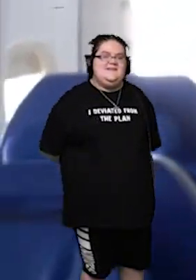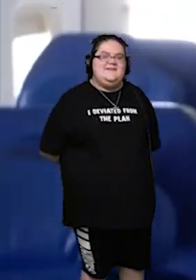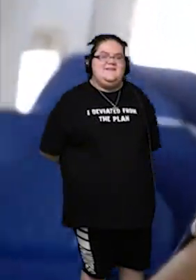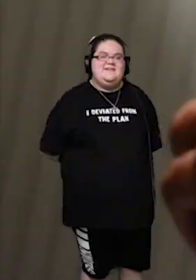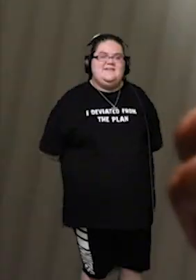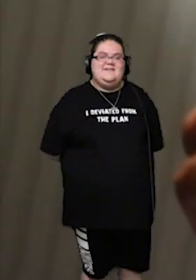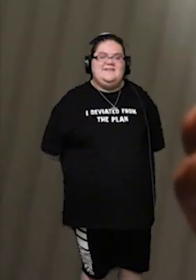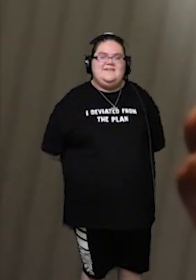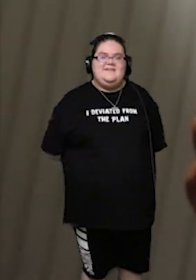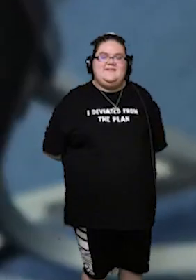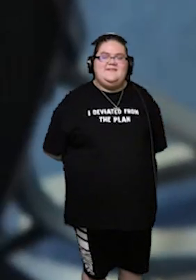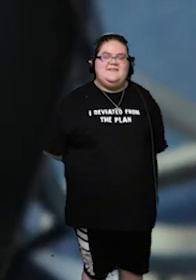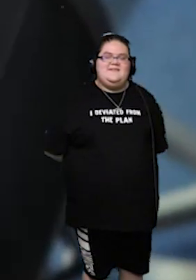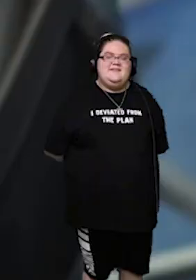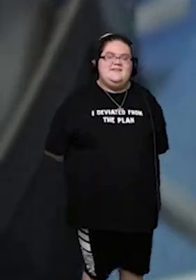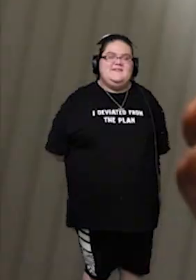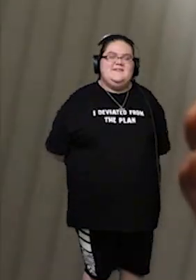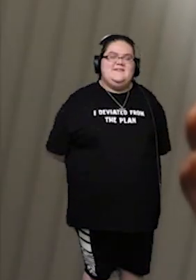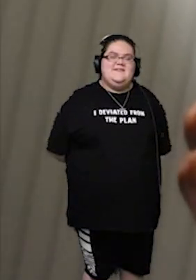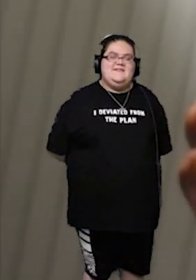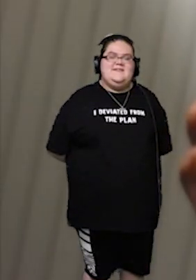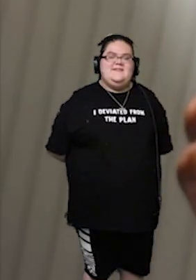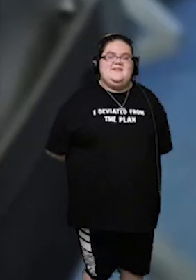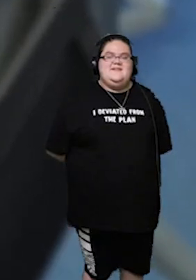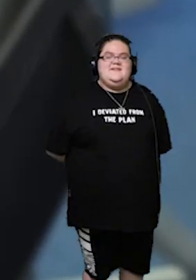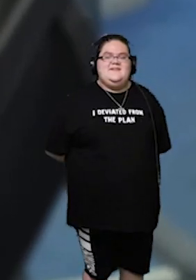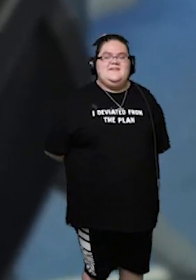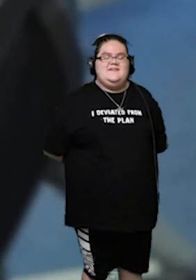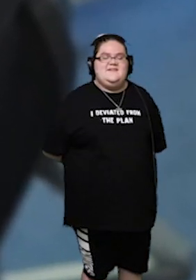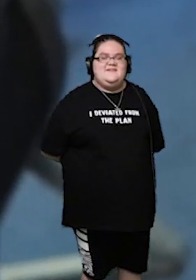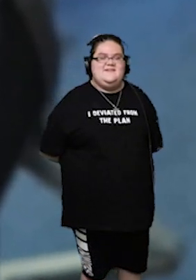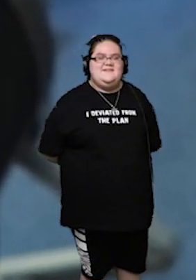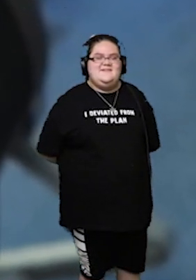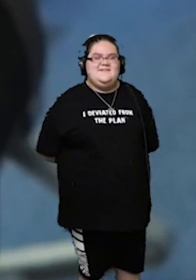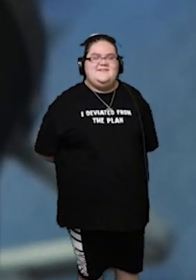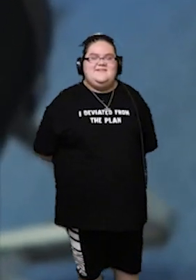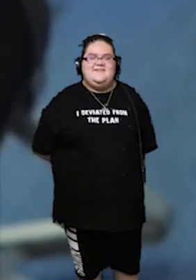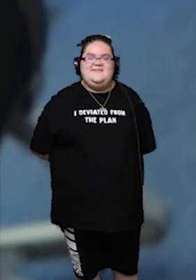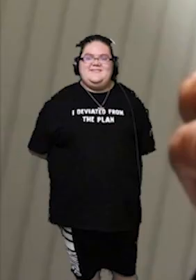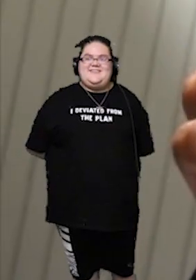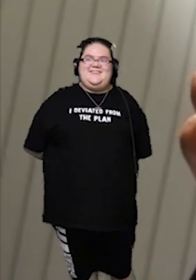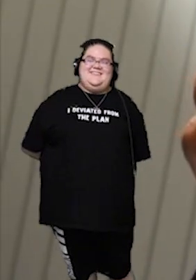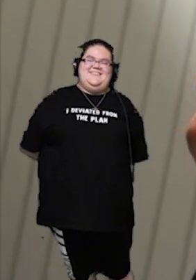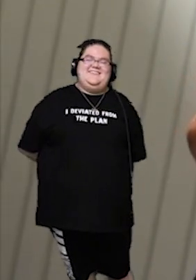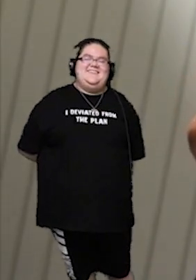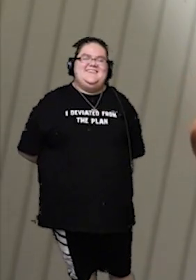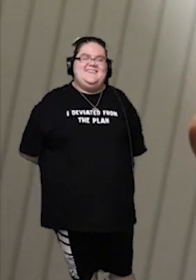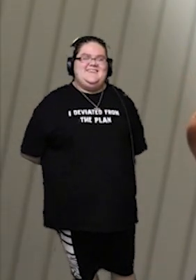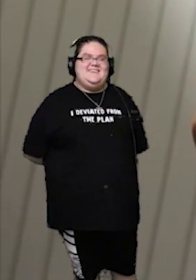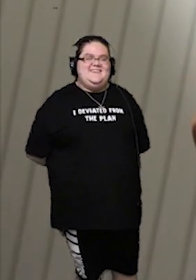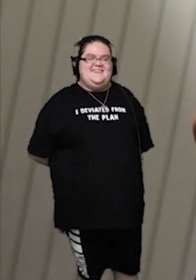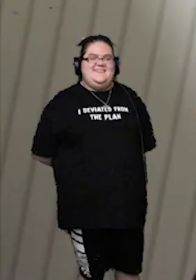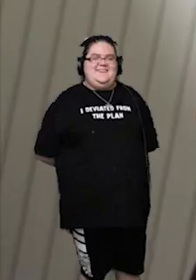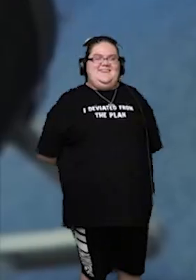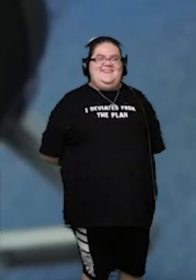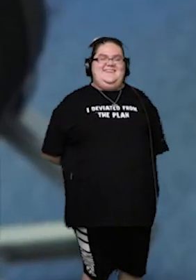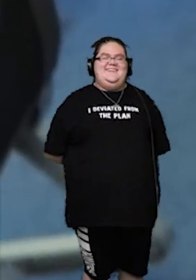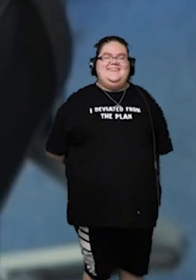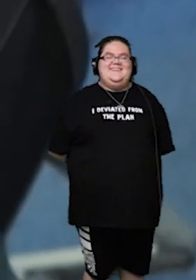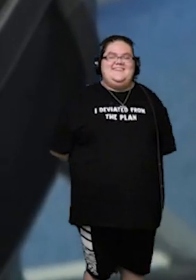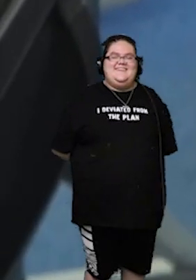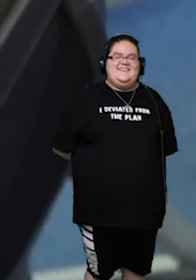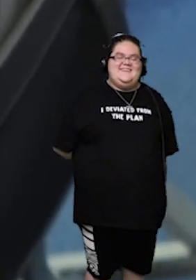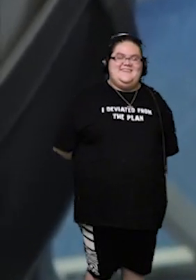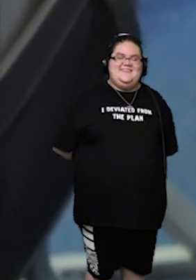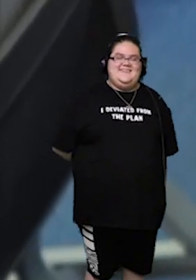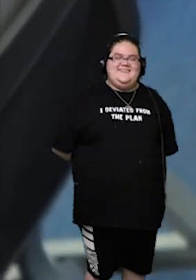Okay, get one. Ethan! Hello. Where are you? I'm literally just laid across a row of seats. I'm laid underneath a row of seats. Oh,